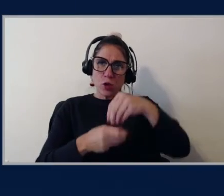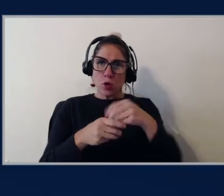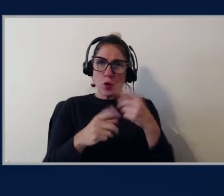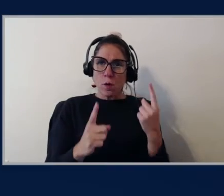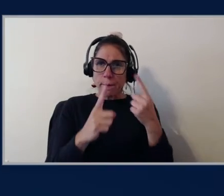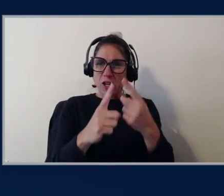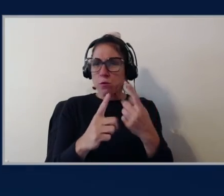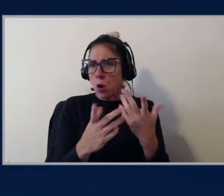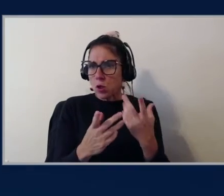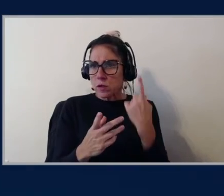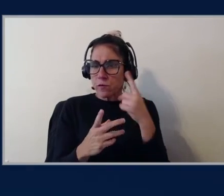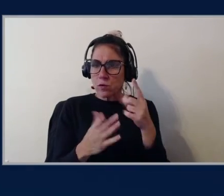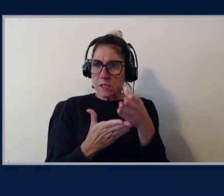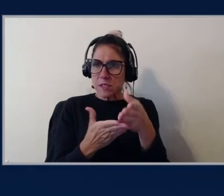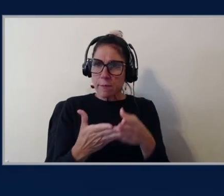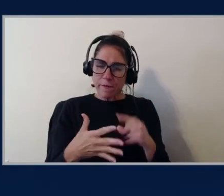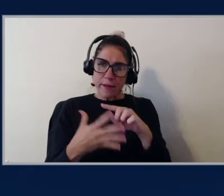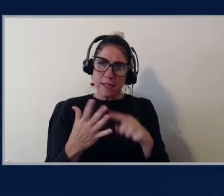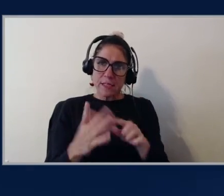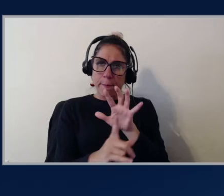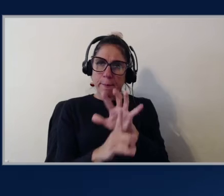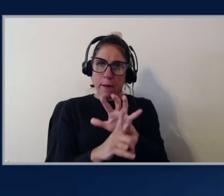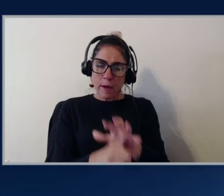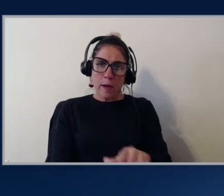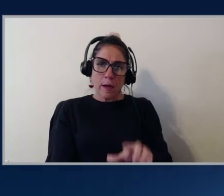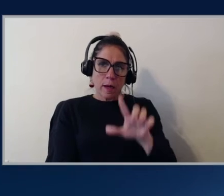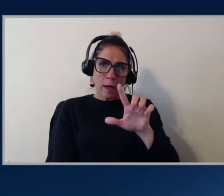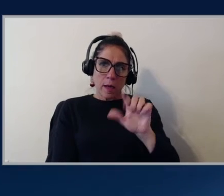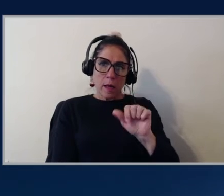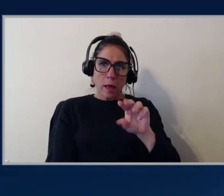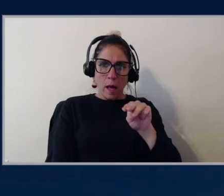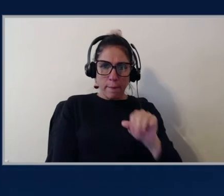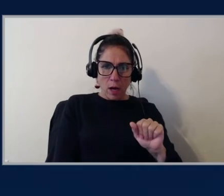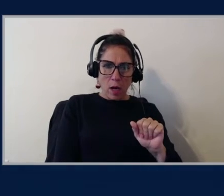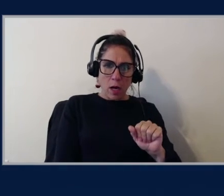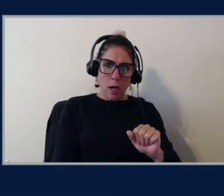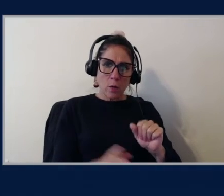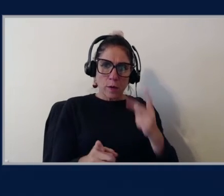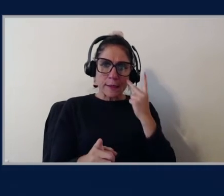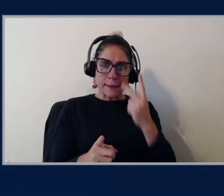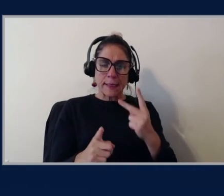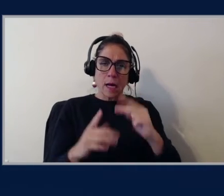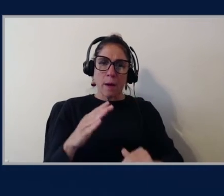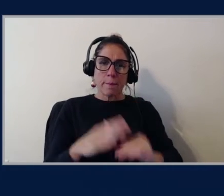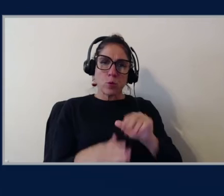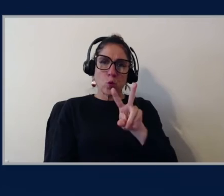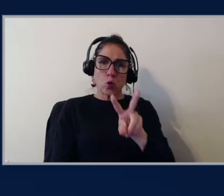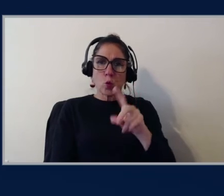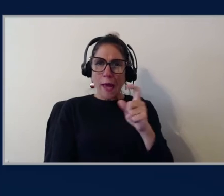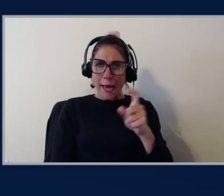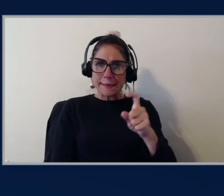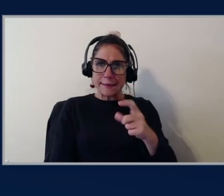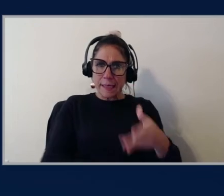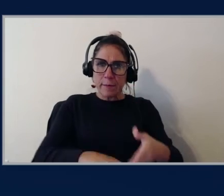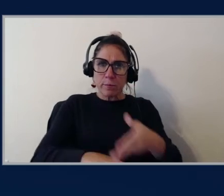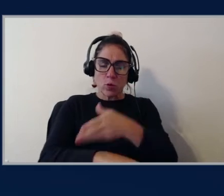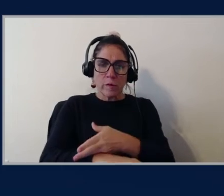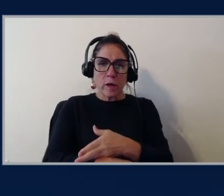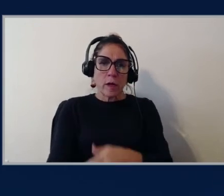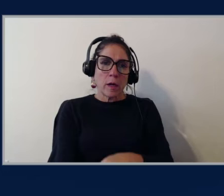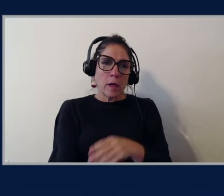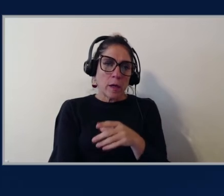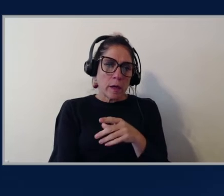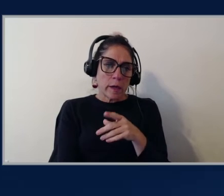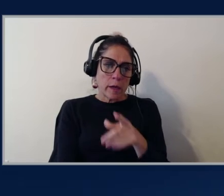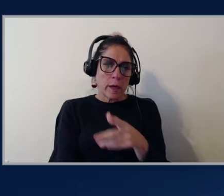for some of these popular models like Llama, Mistral, we are seeing up to 2x improvement in throughput